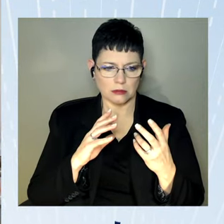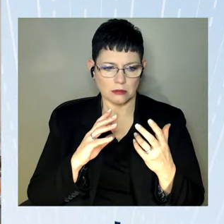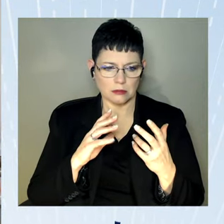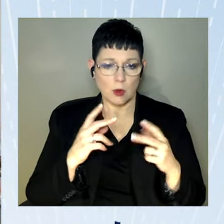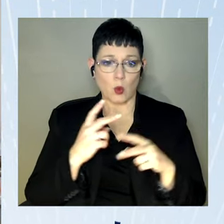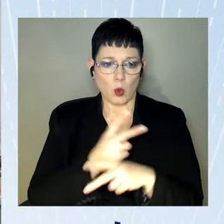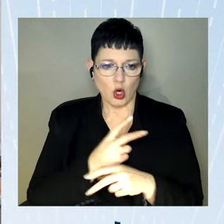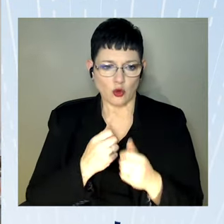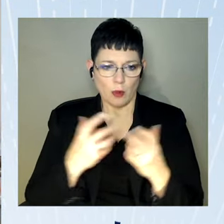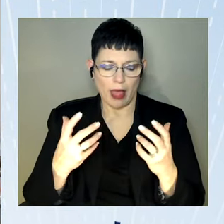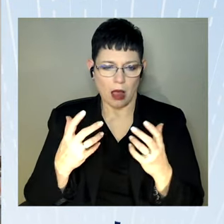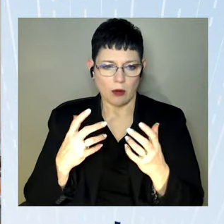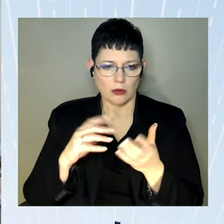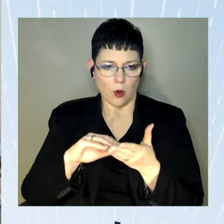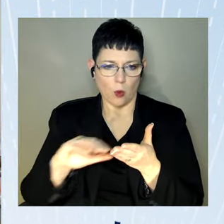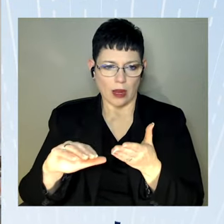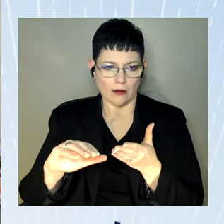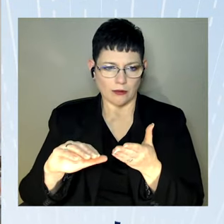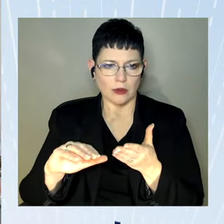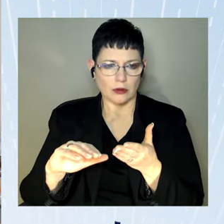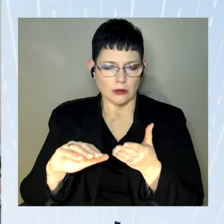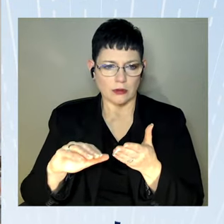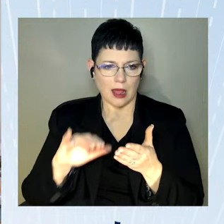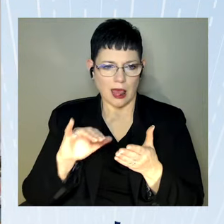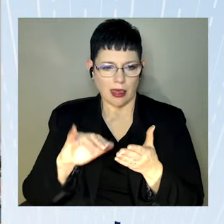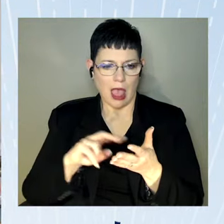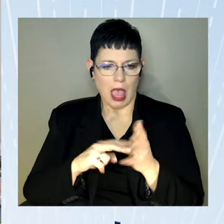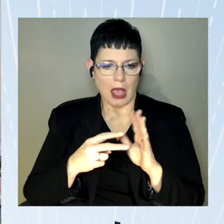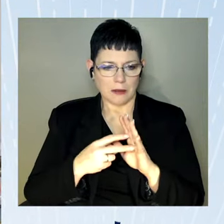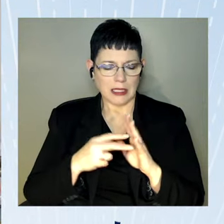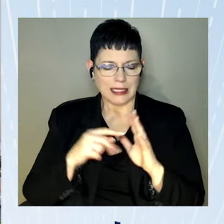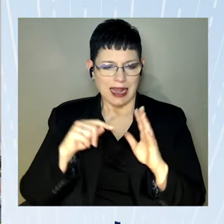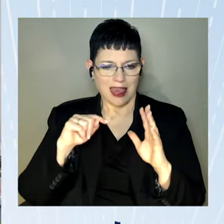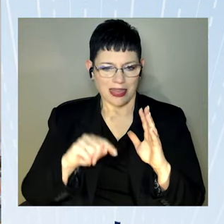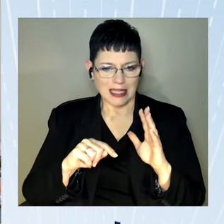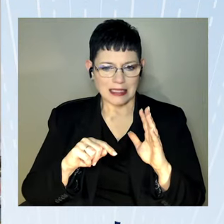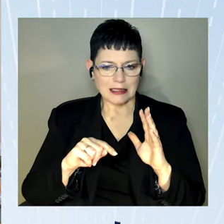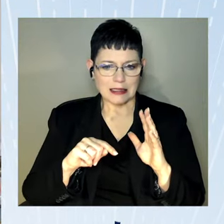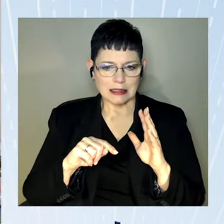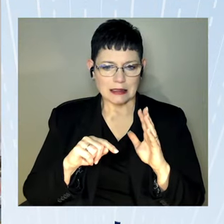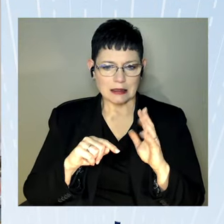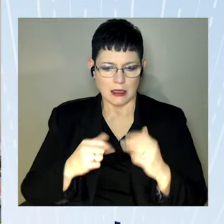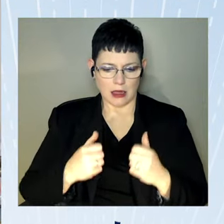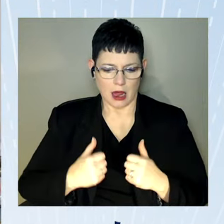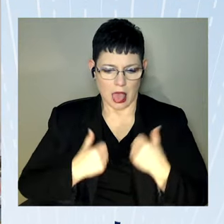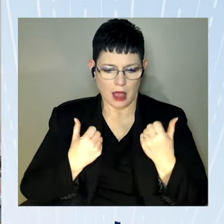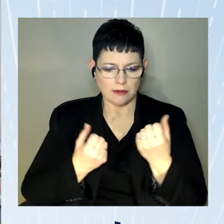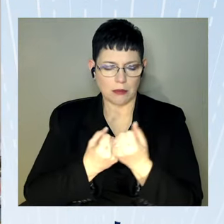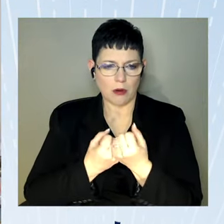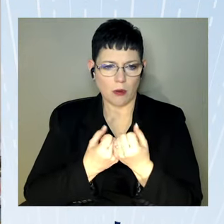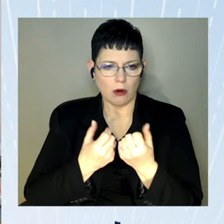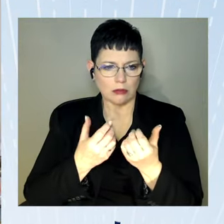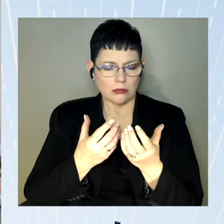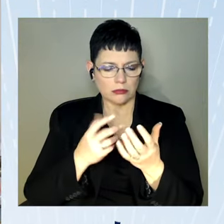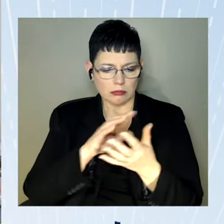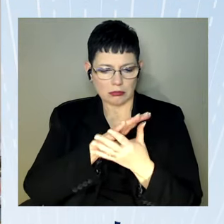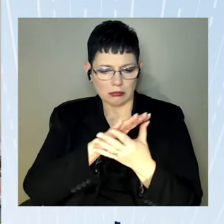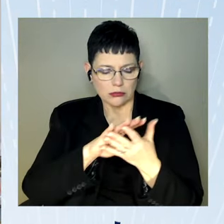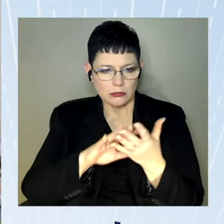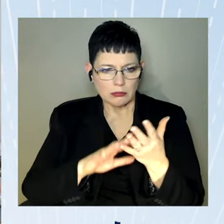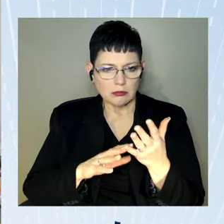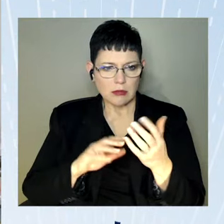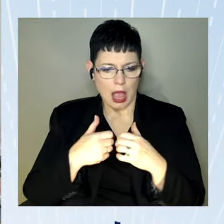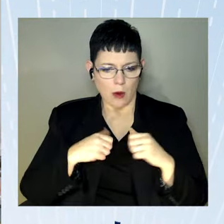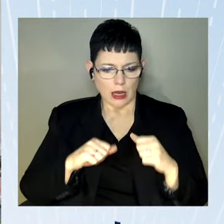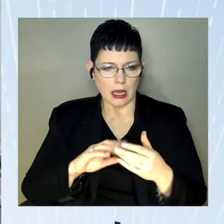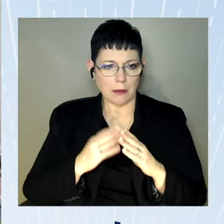waivers. Speak firsthand in saying these life ports received through HCBS Medicaid waivers are how I am able to be independent and live